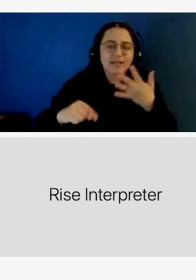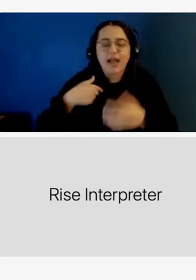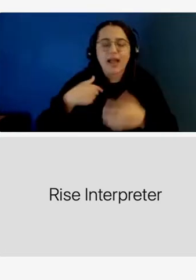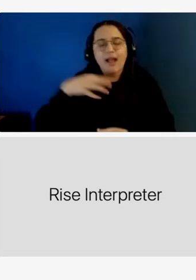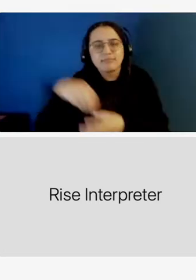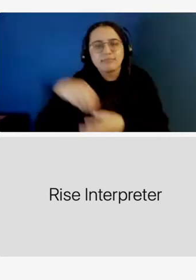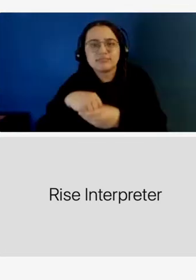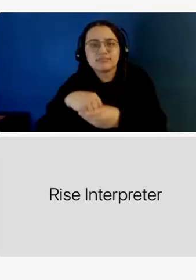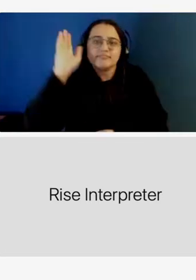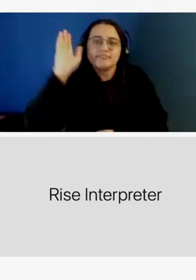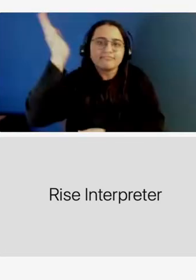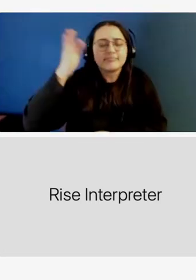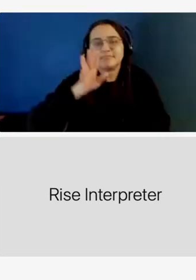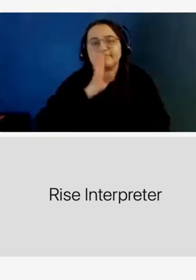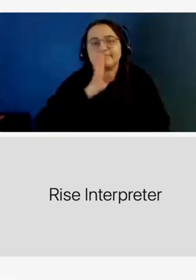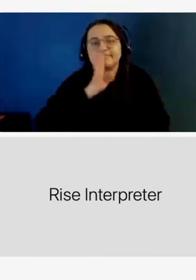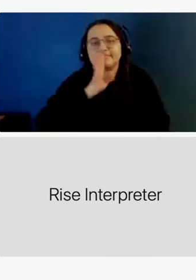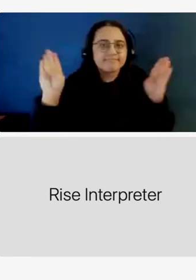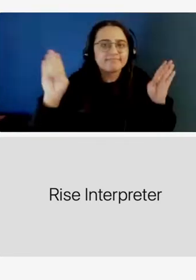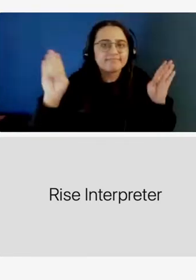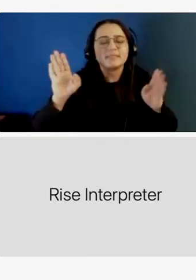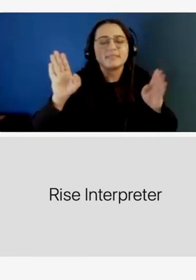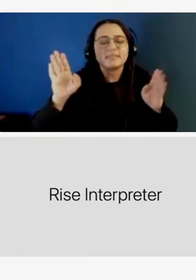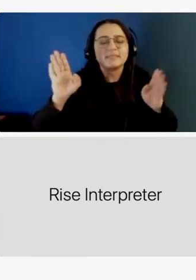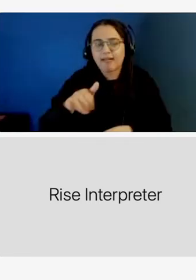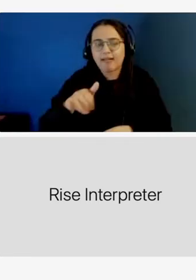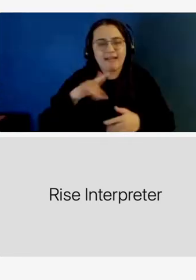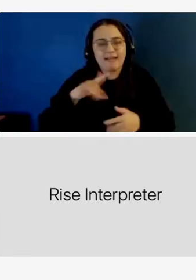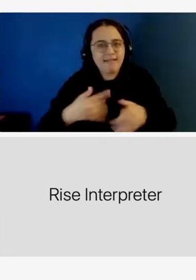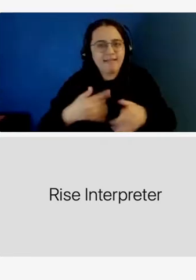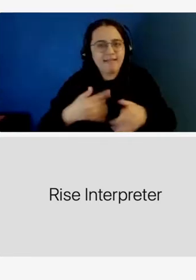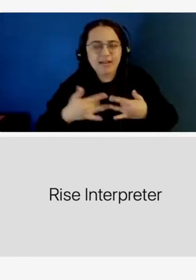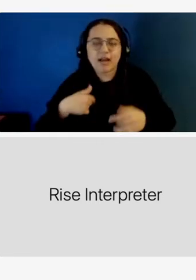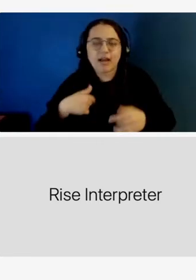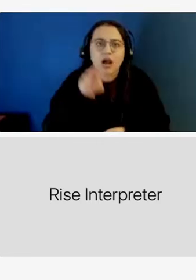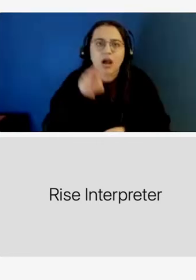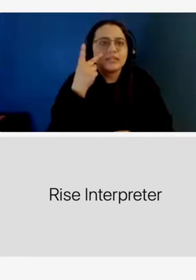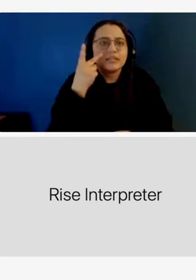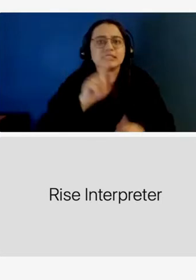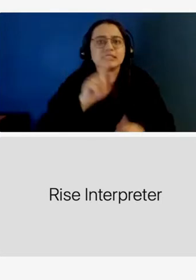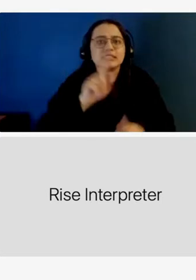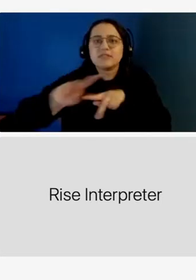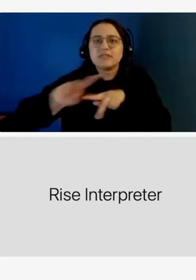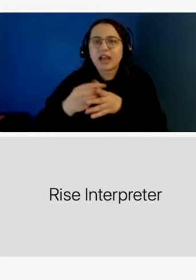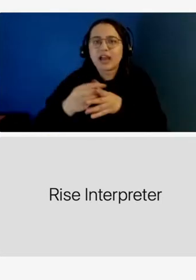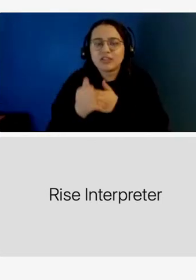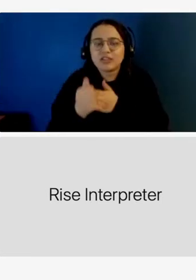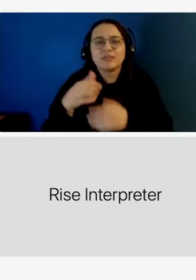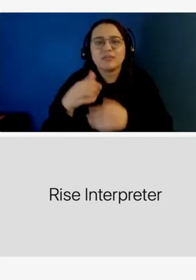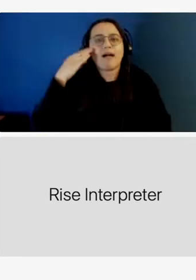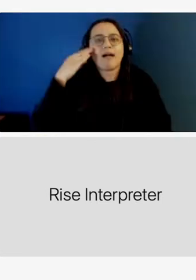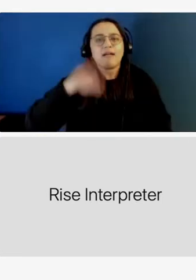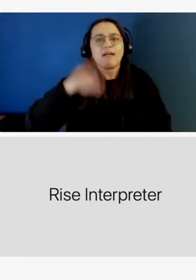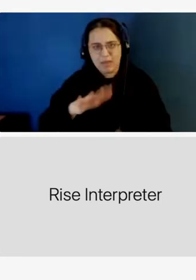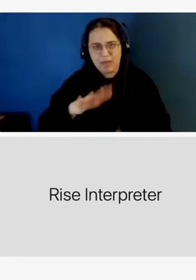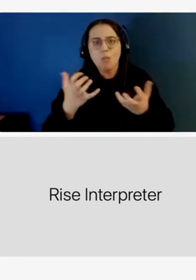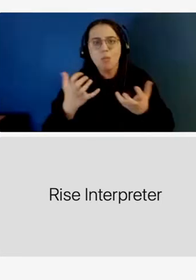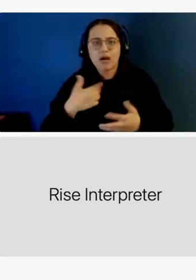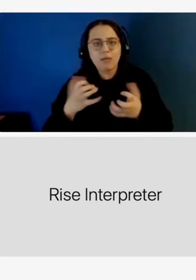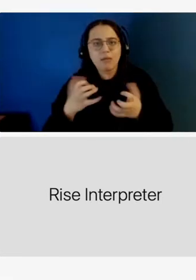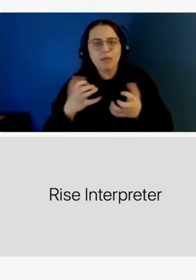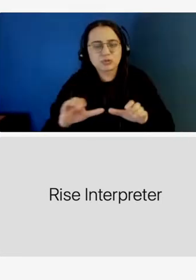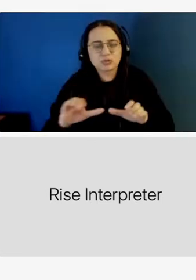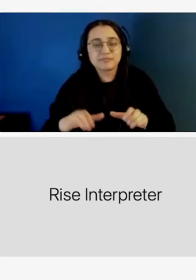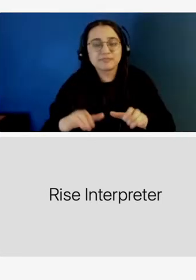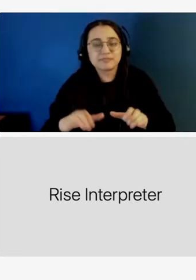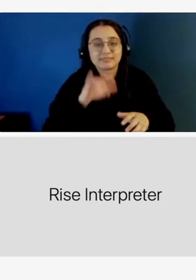exposed to like leadership at a different level, and I kind of knew that's what I wanted to go and do. Fast forward to today, I